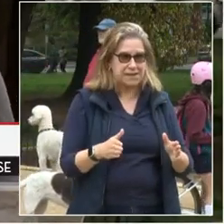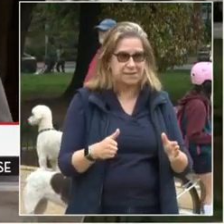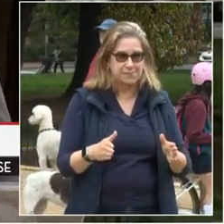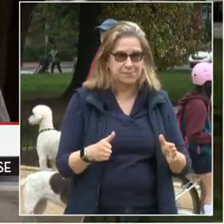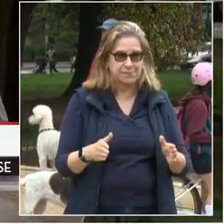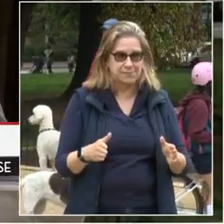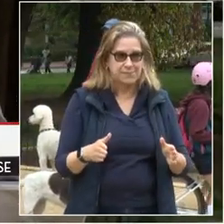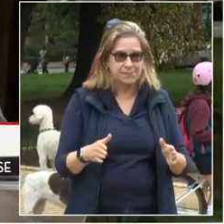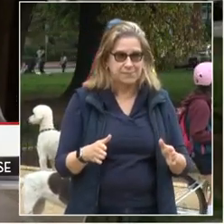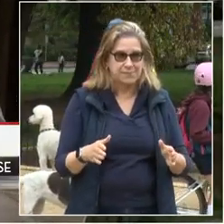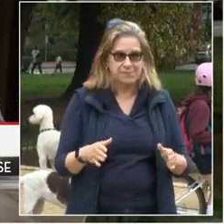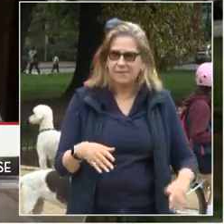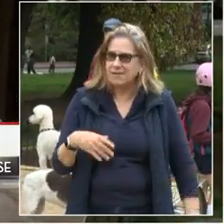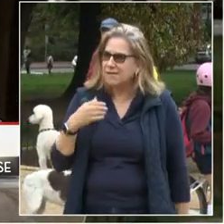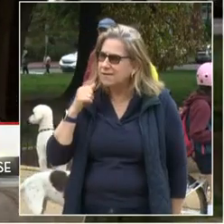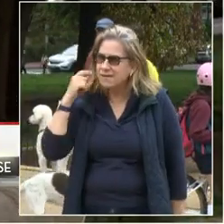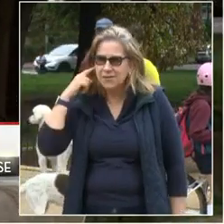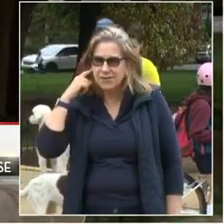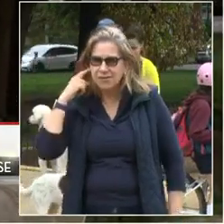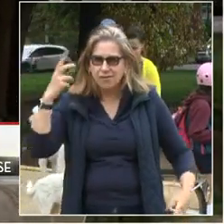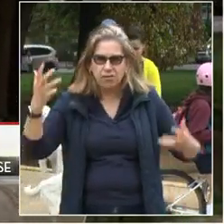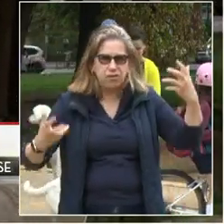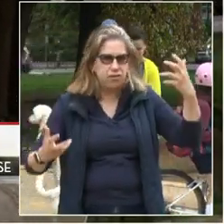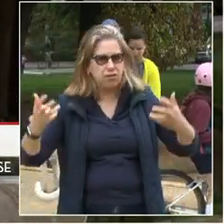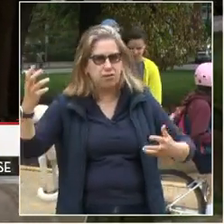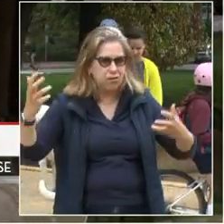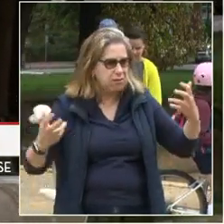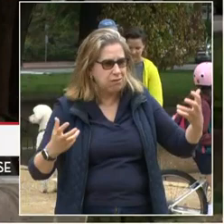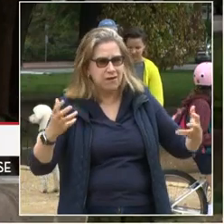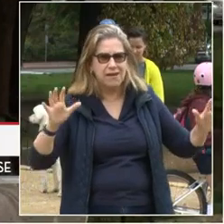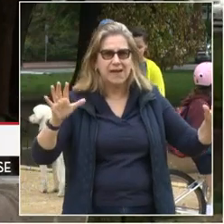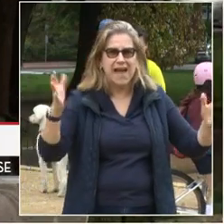I can't hear you. One more time?